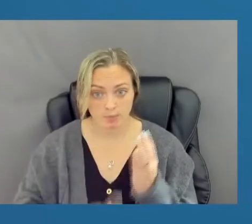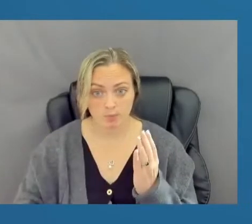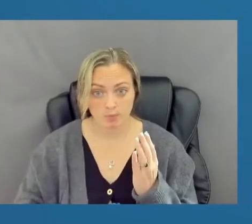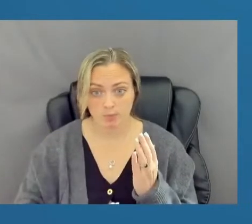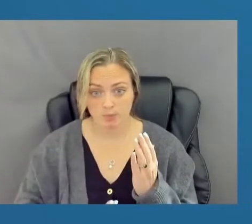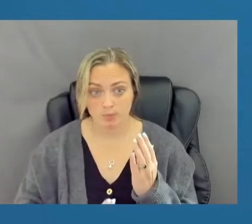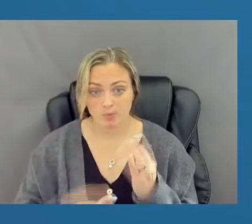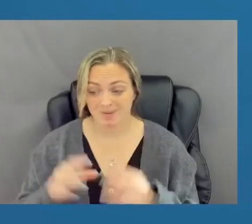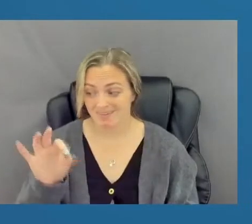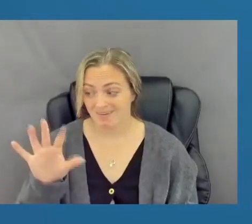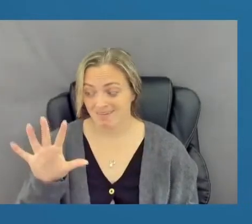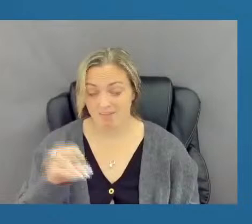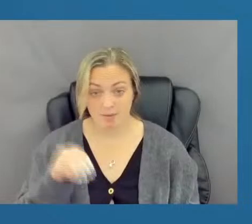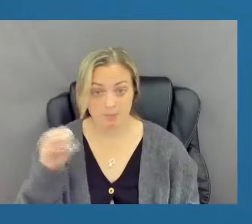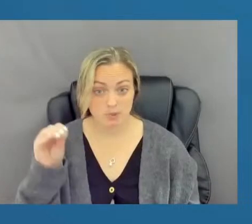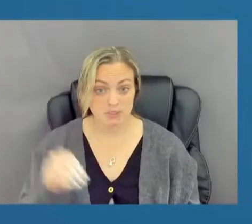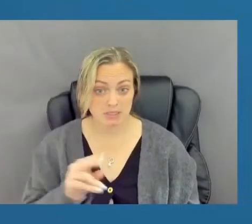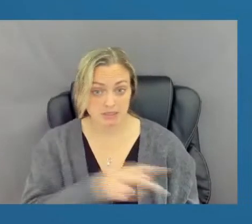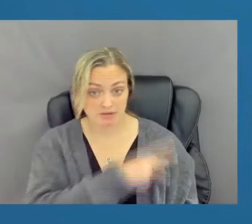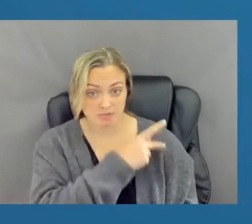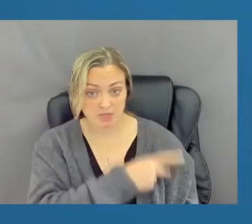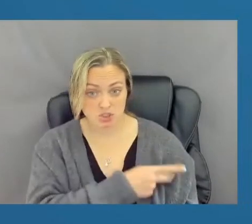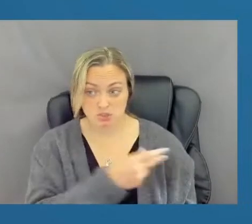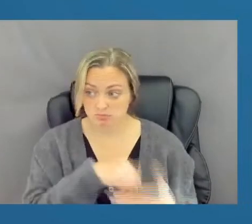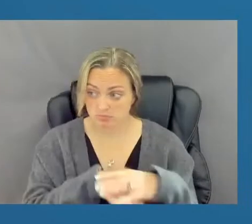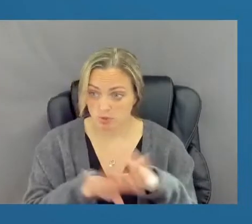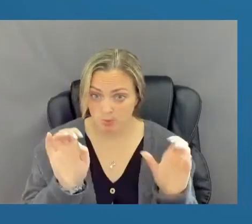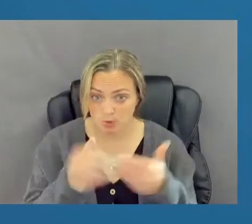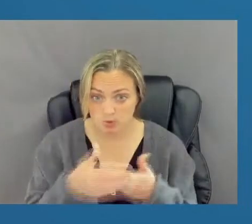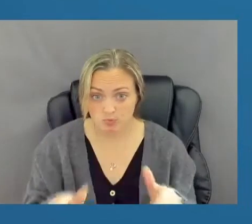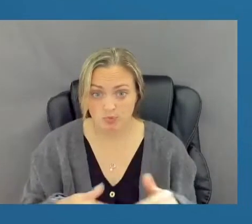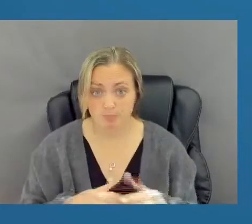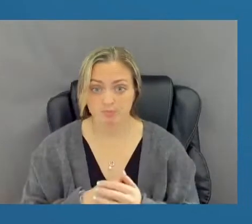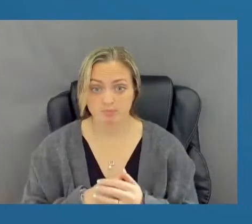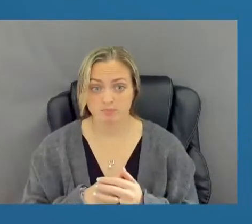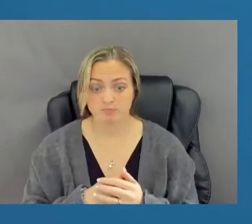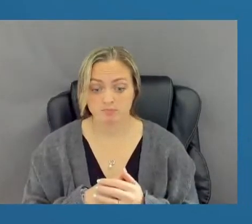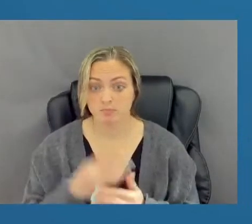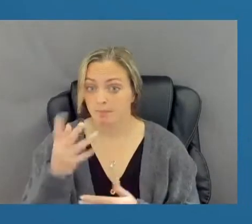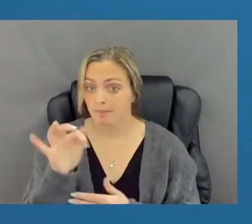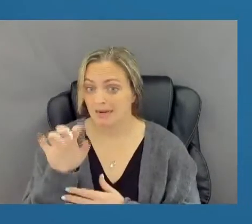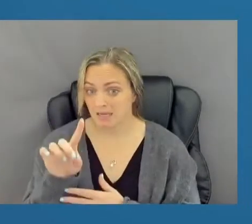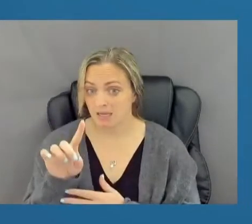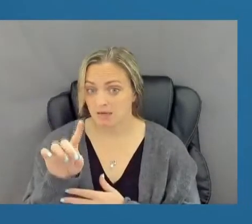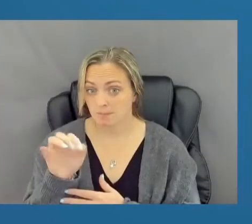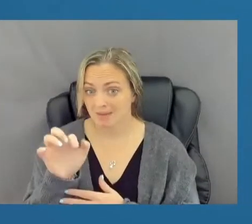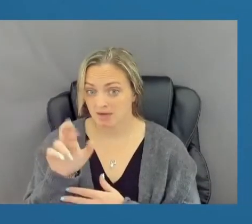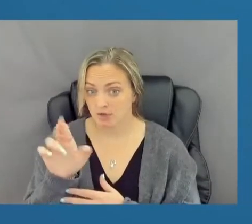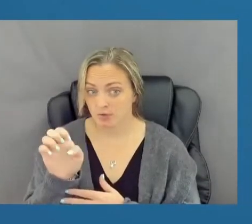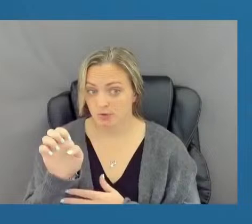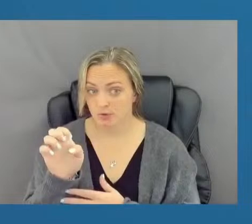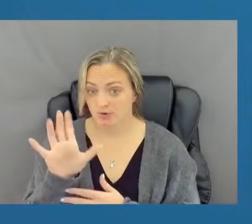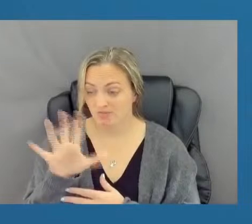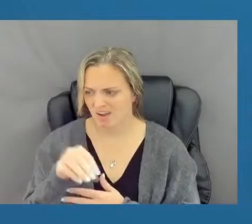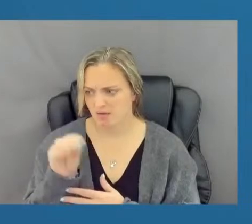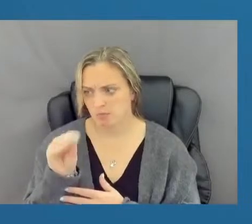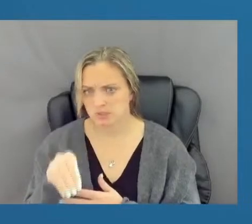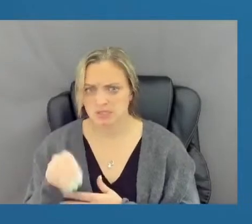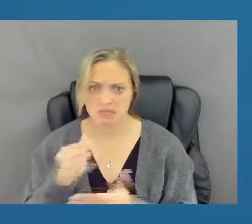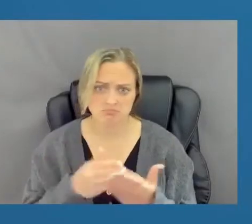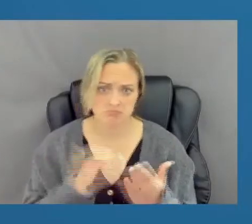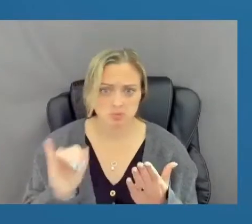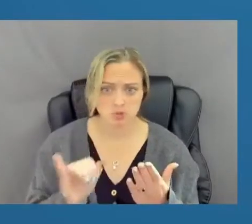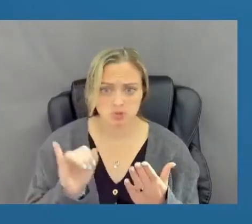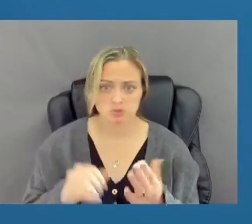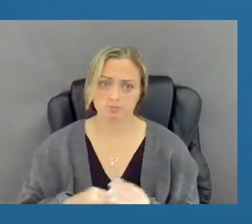95% of the patients that come in our emergency room, they come with Medicaid and Medicare, 5% with some insurance.